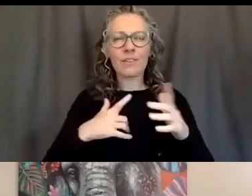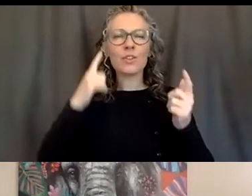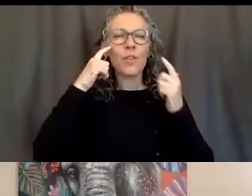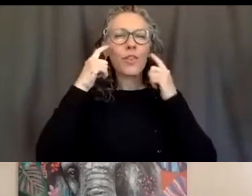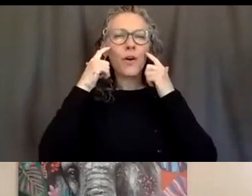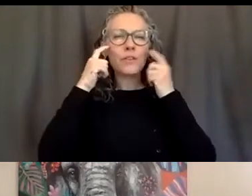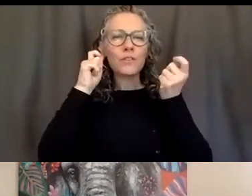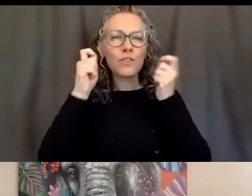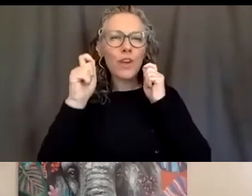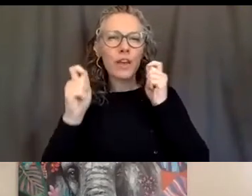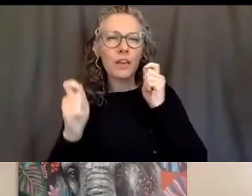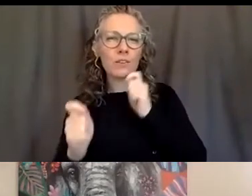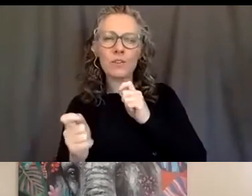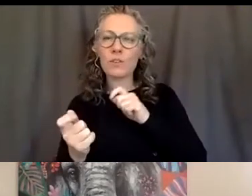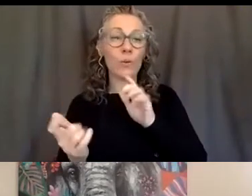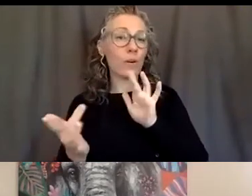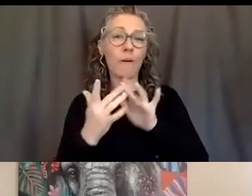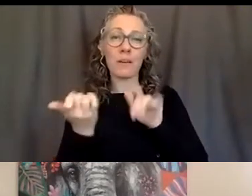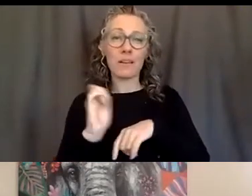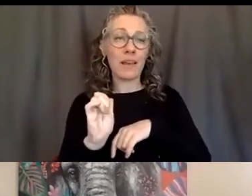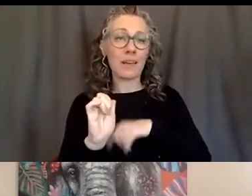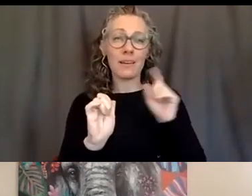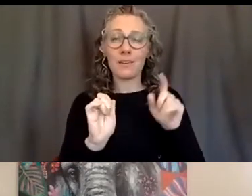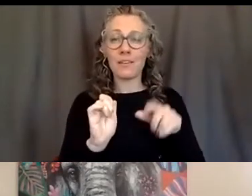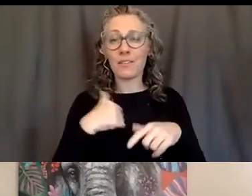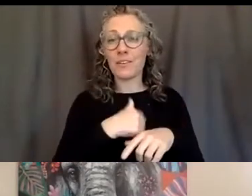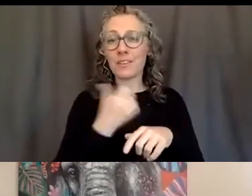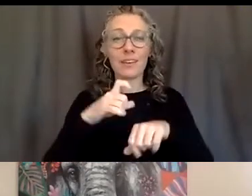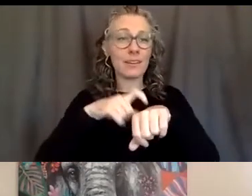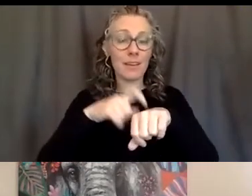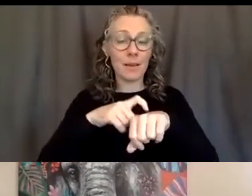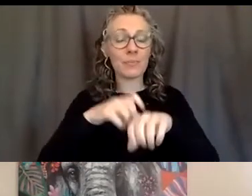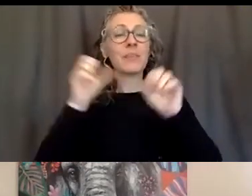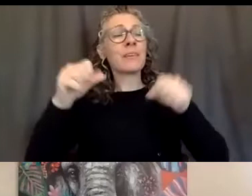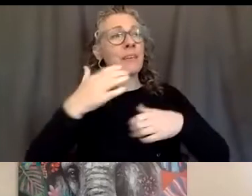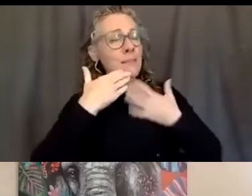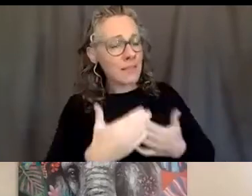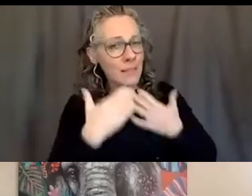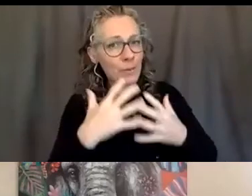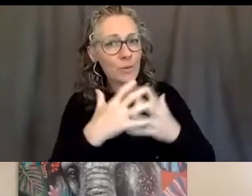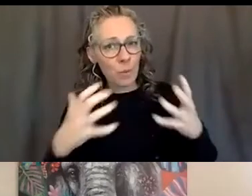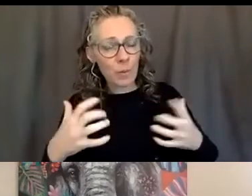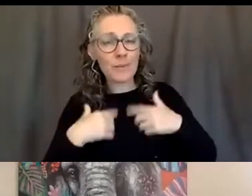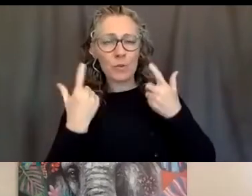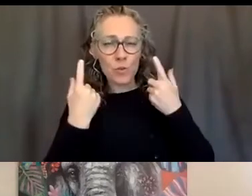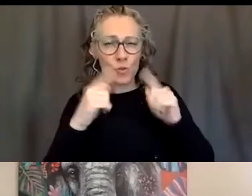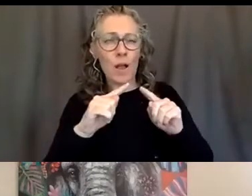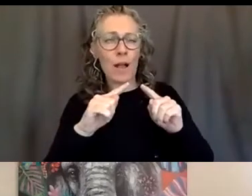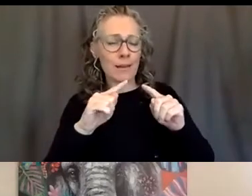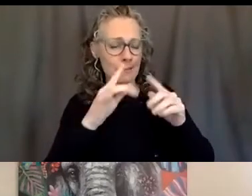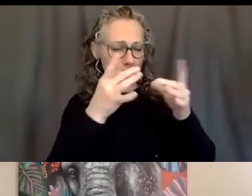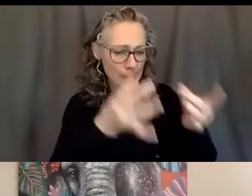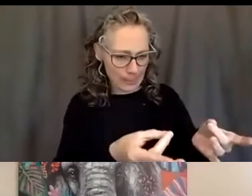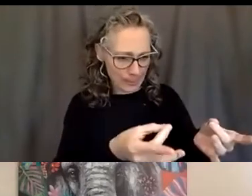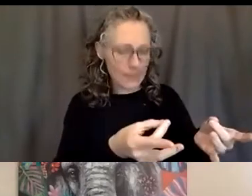So please contact any of us. I mean, good for you. Thank you very much. I am trying, moving towards meditation, and